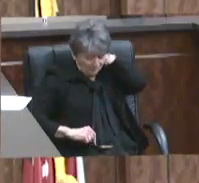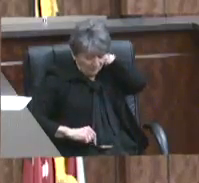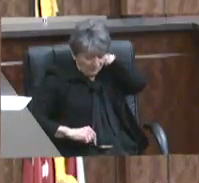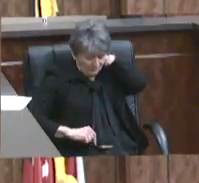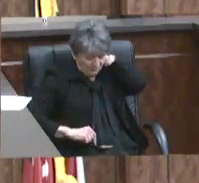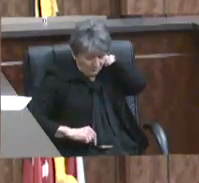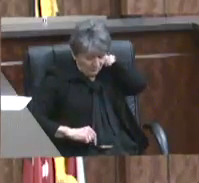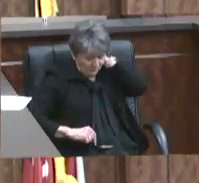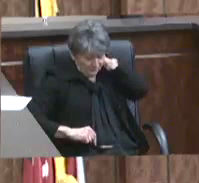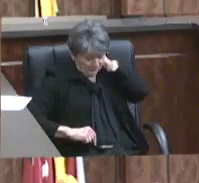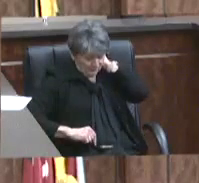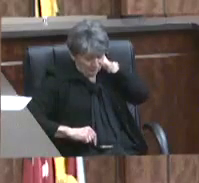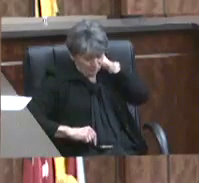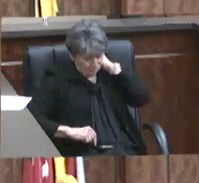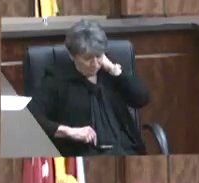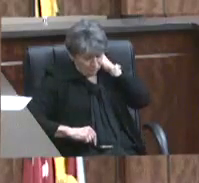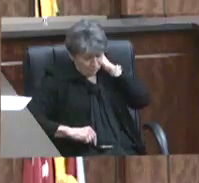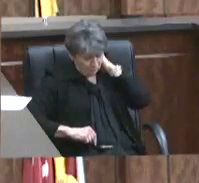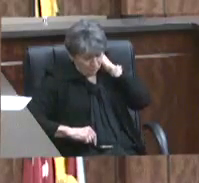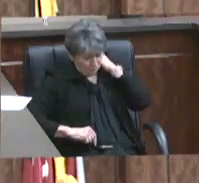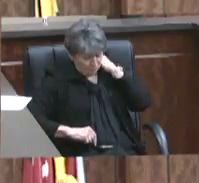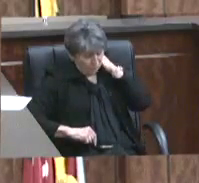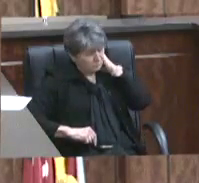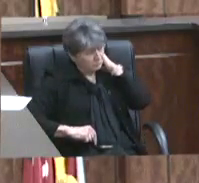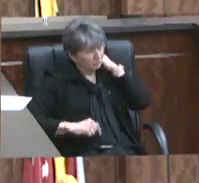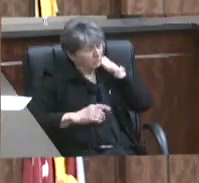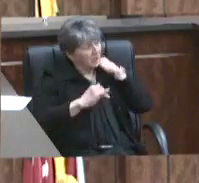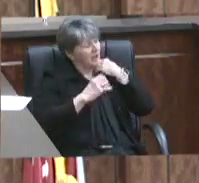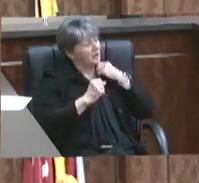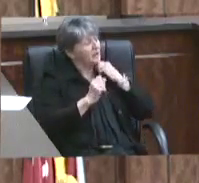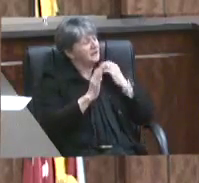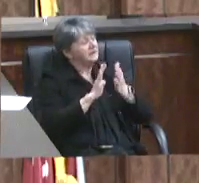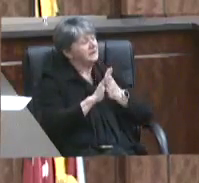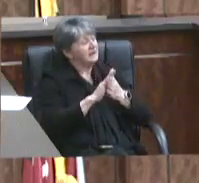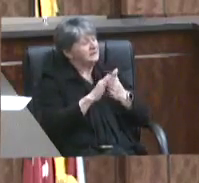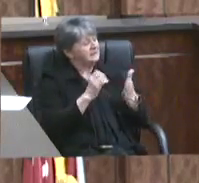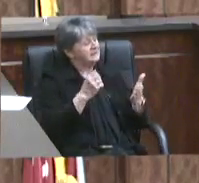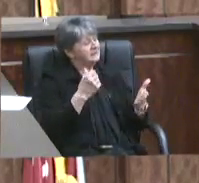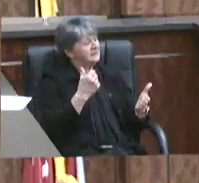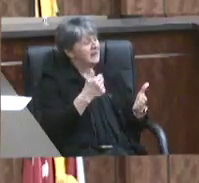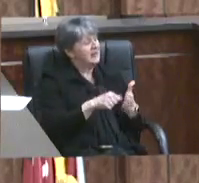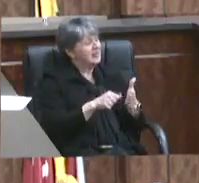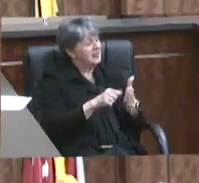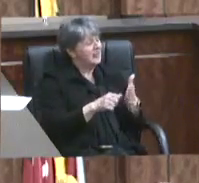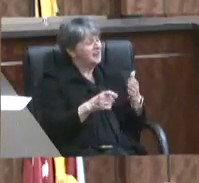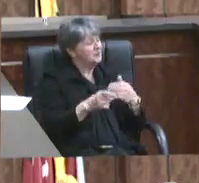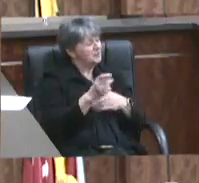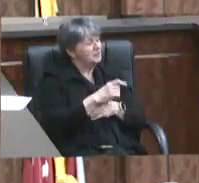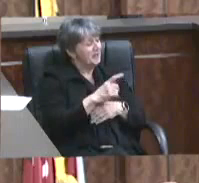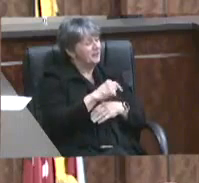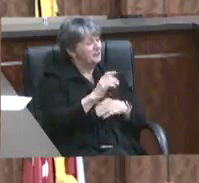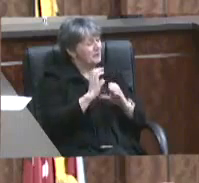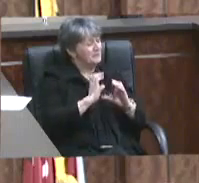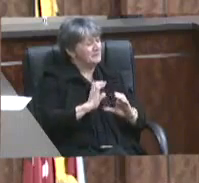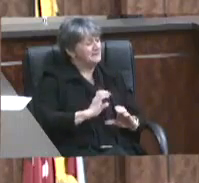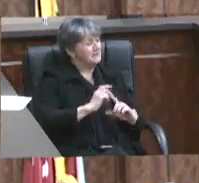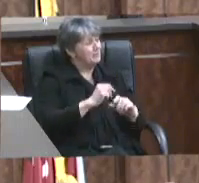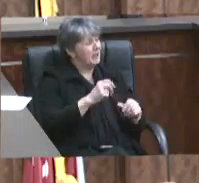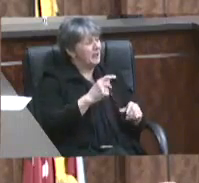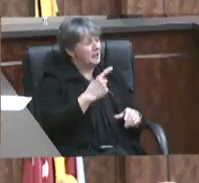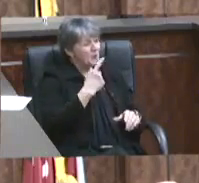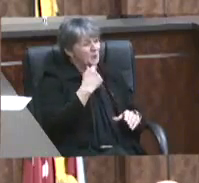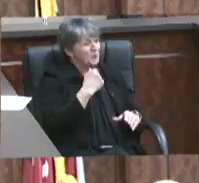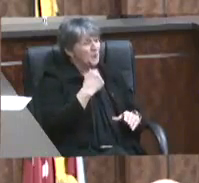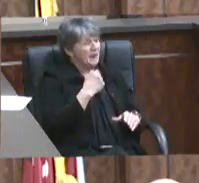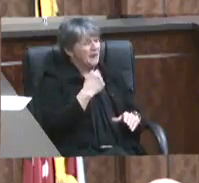Yeah, and I got a nice letter from an individual today about her red light camera, so I might have well forward that too. It was a very nice letter, I